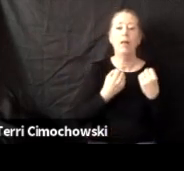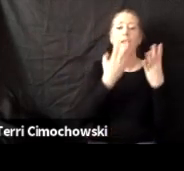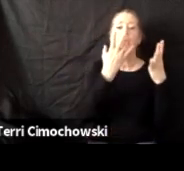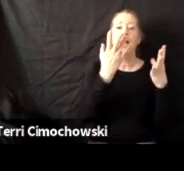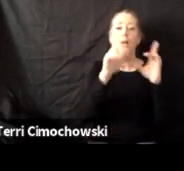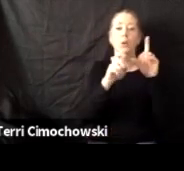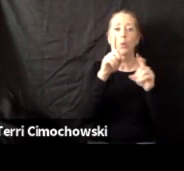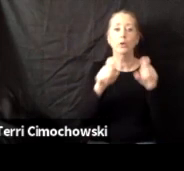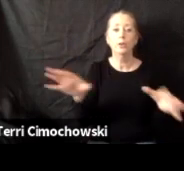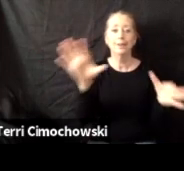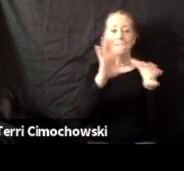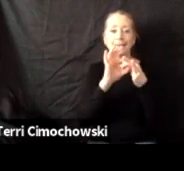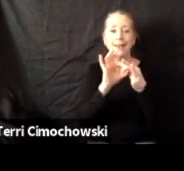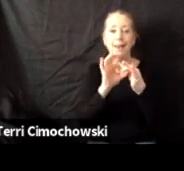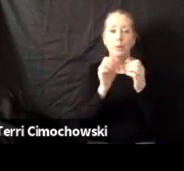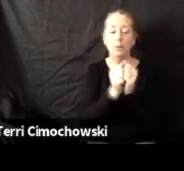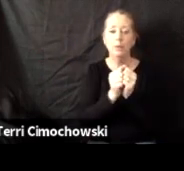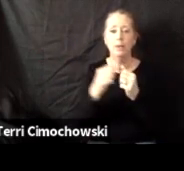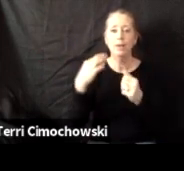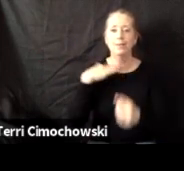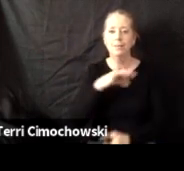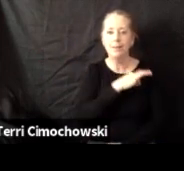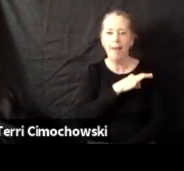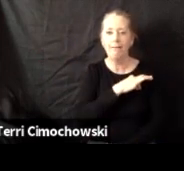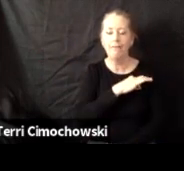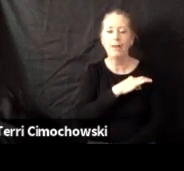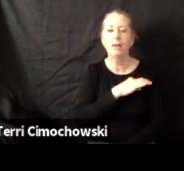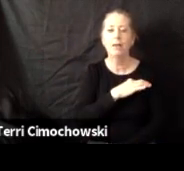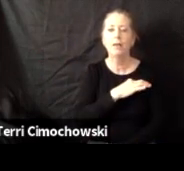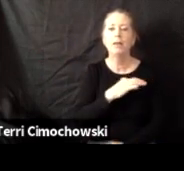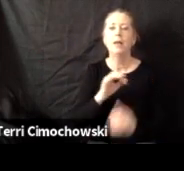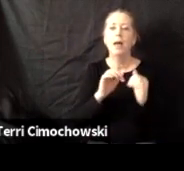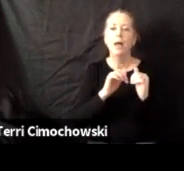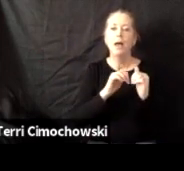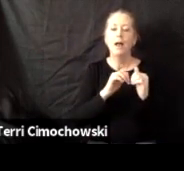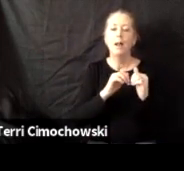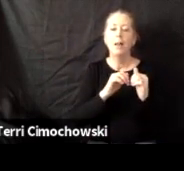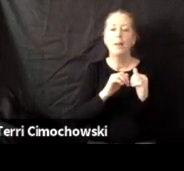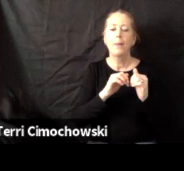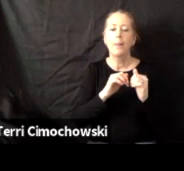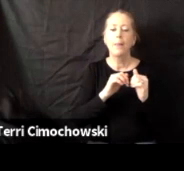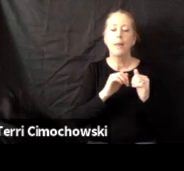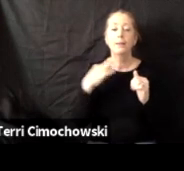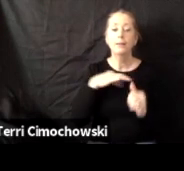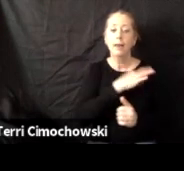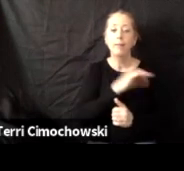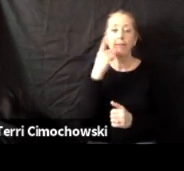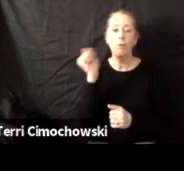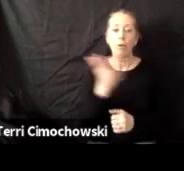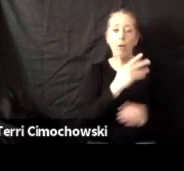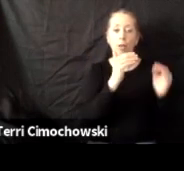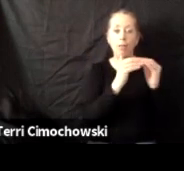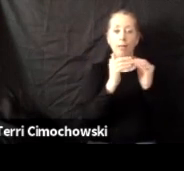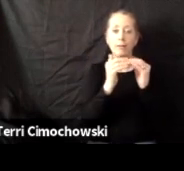into staffing, and all our staffing with all levels go with our